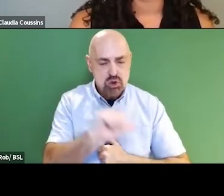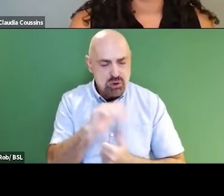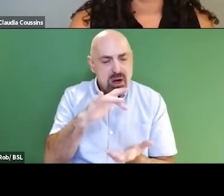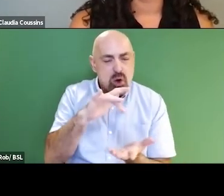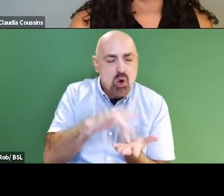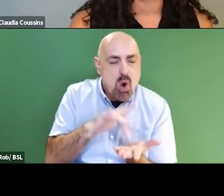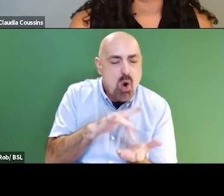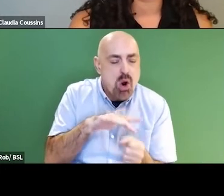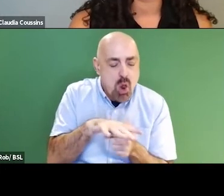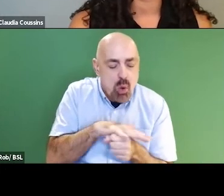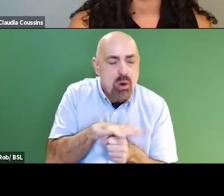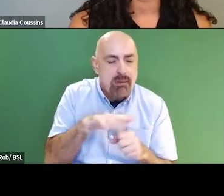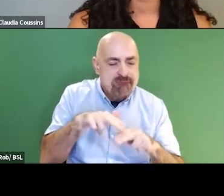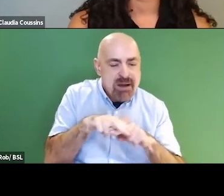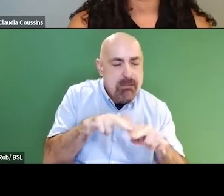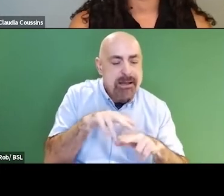of the local family hub model.